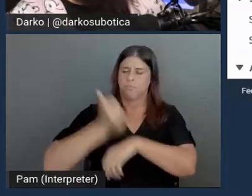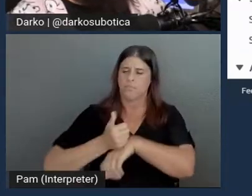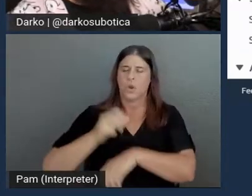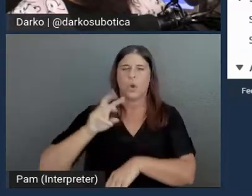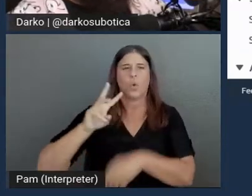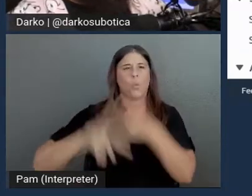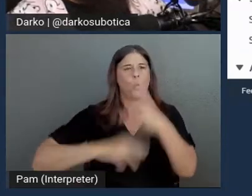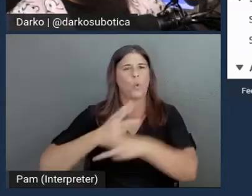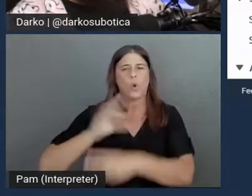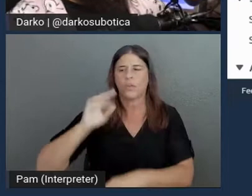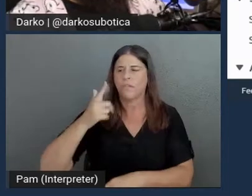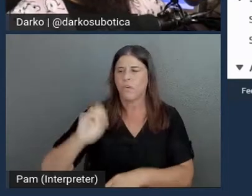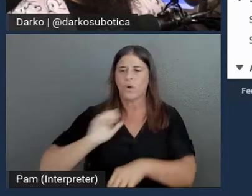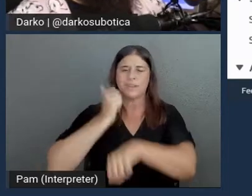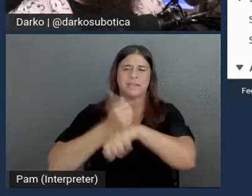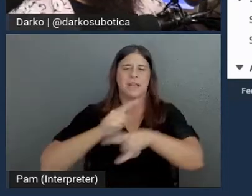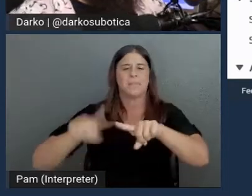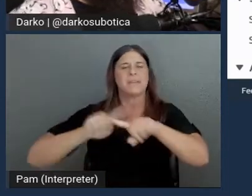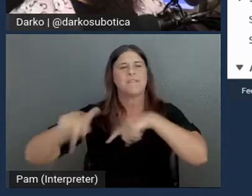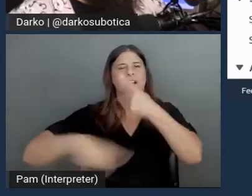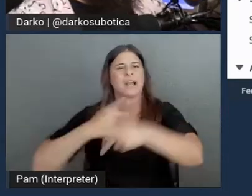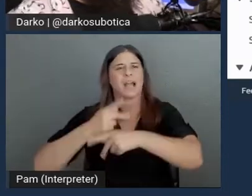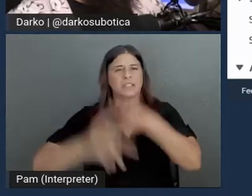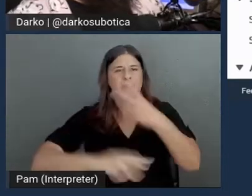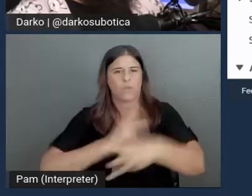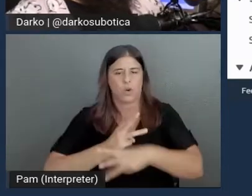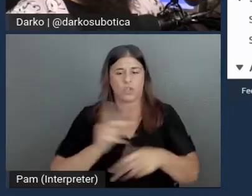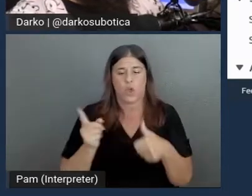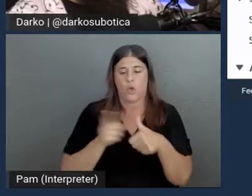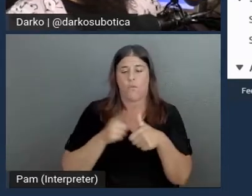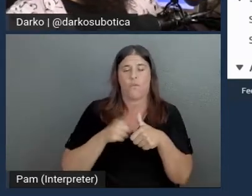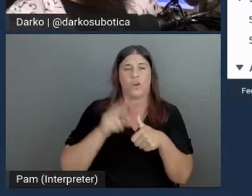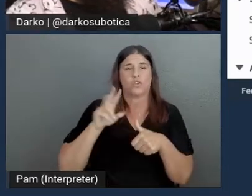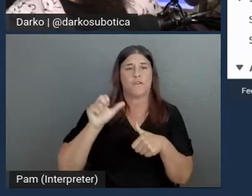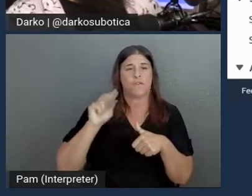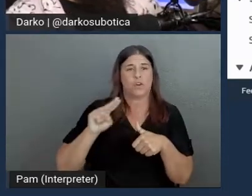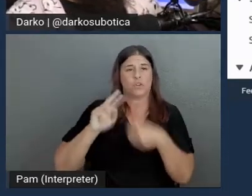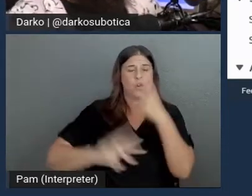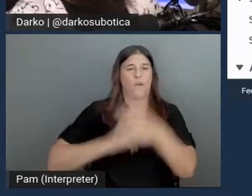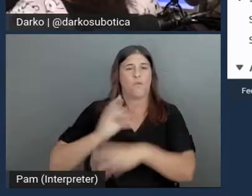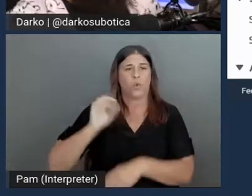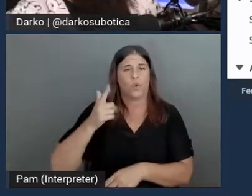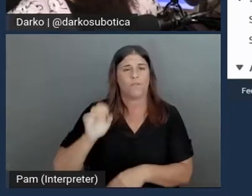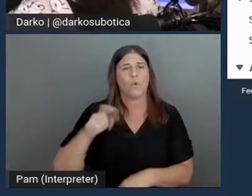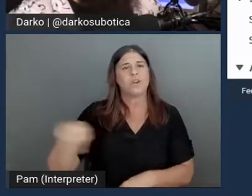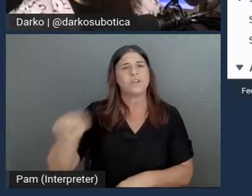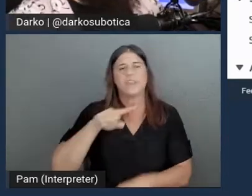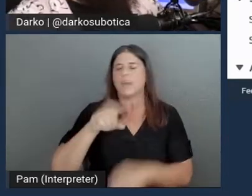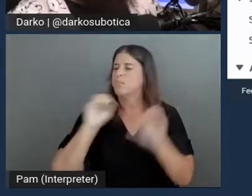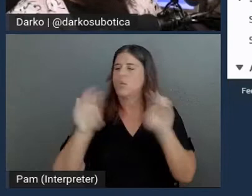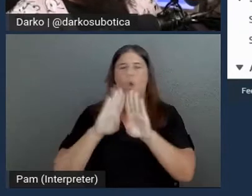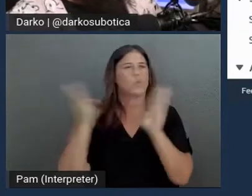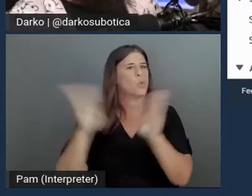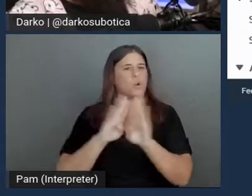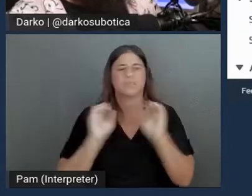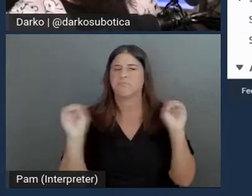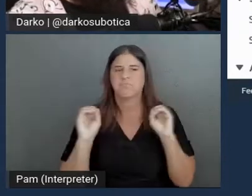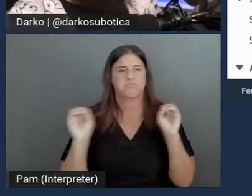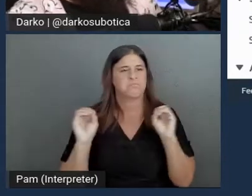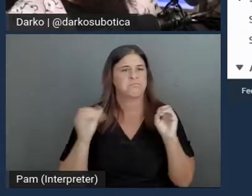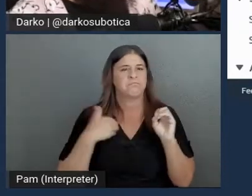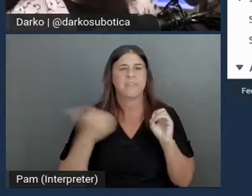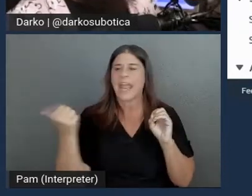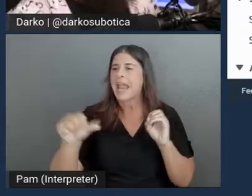create worlds. The first version of WorldForge had, there were no doors. Any connection between 2 rooms, it